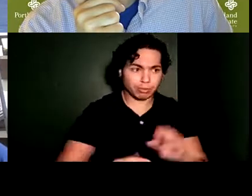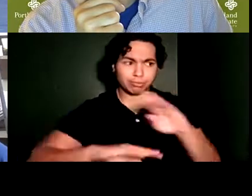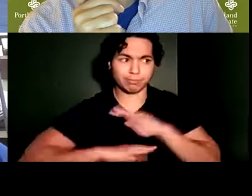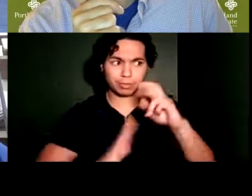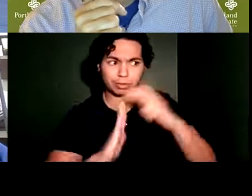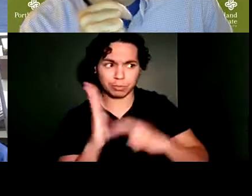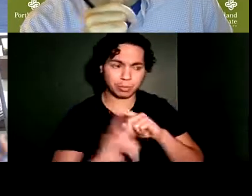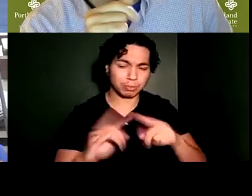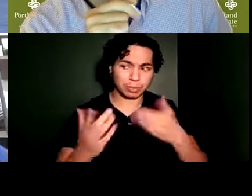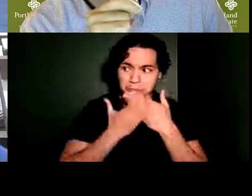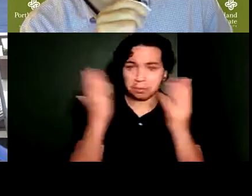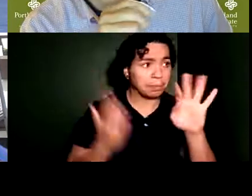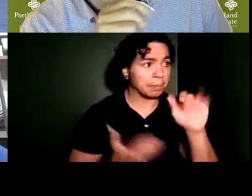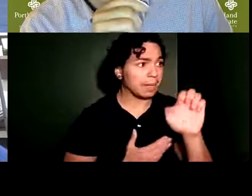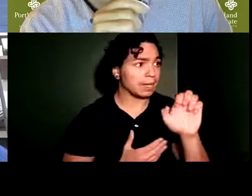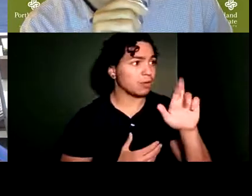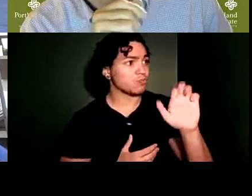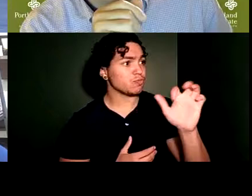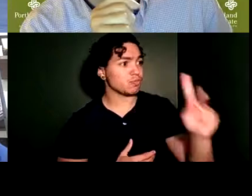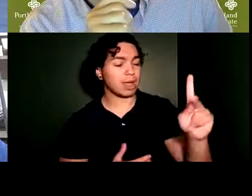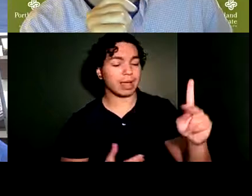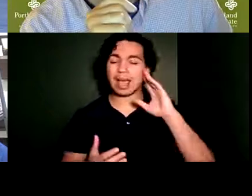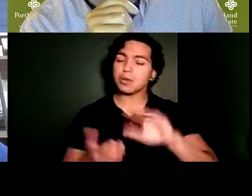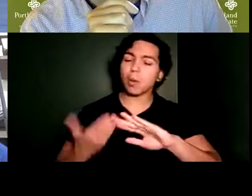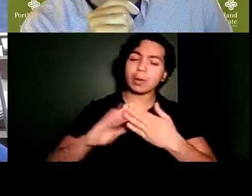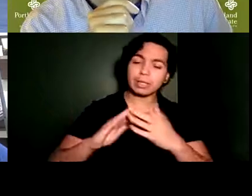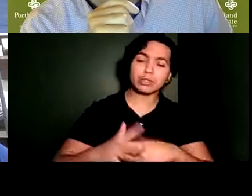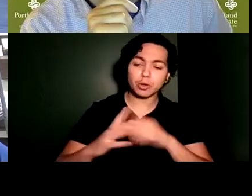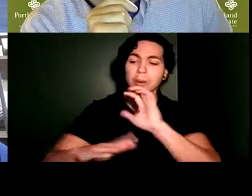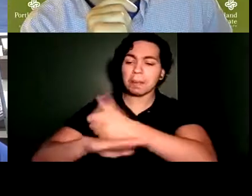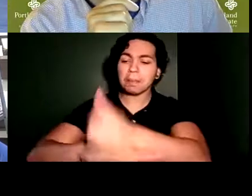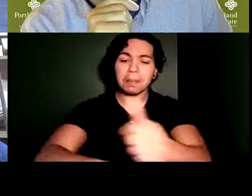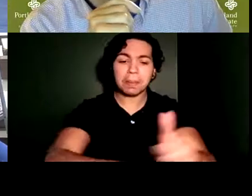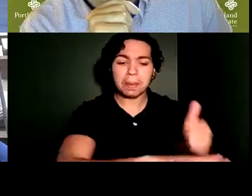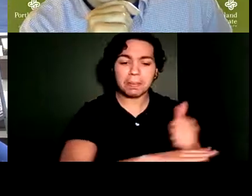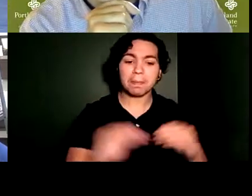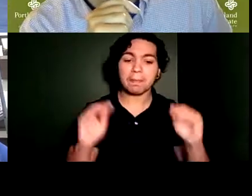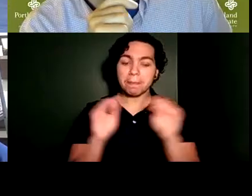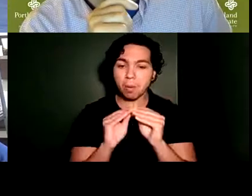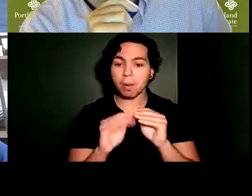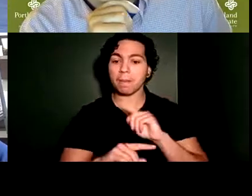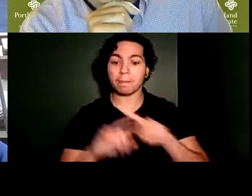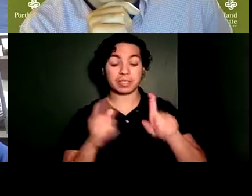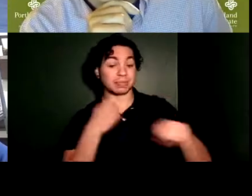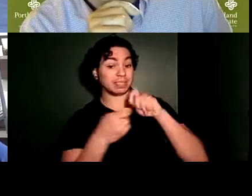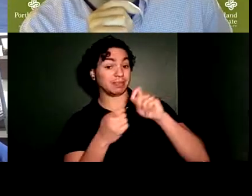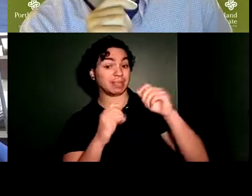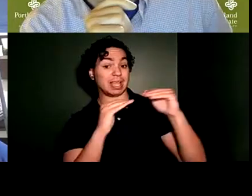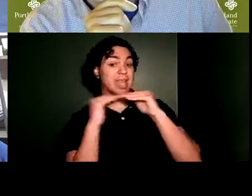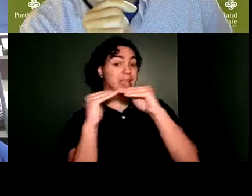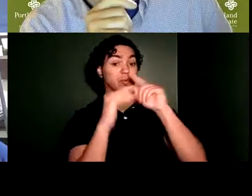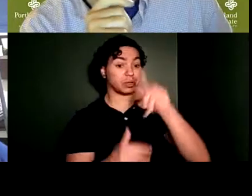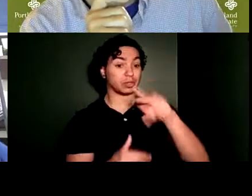near, and cities are expanding their bike rack systems, and this is particularly apt for equity zones or lower income